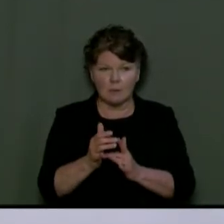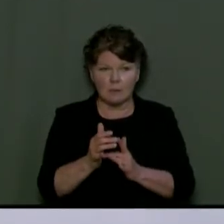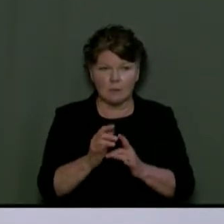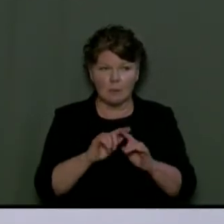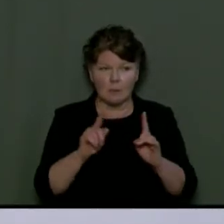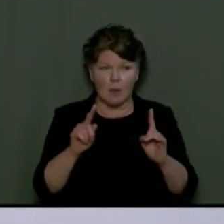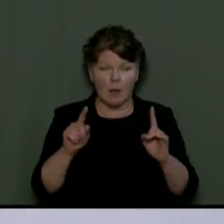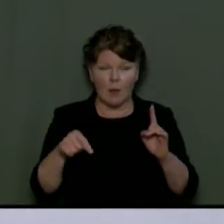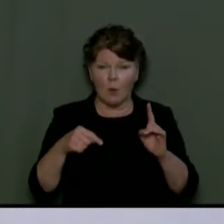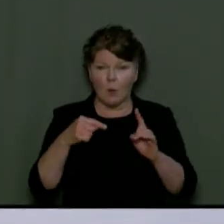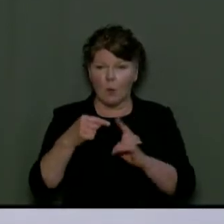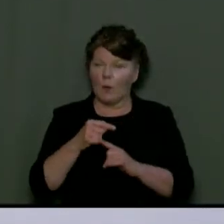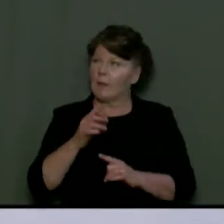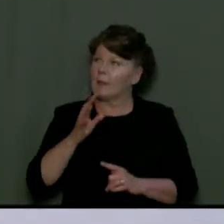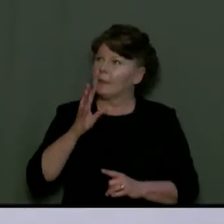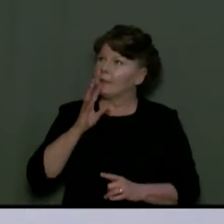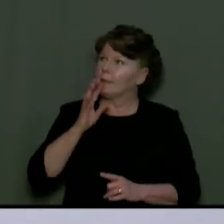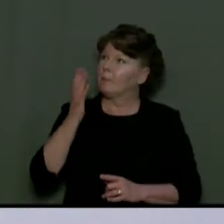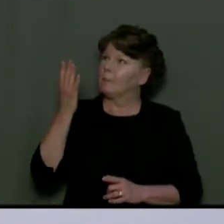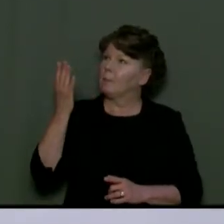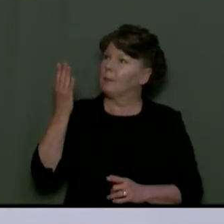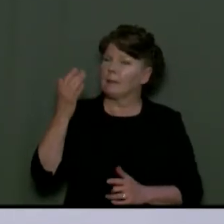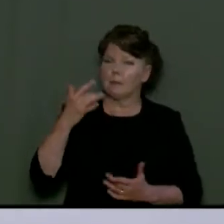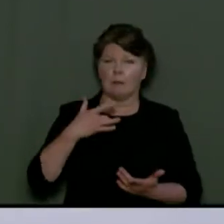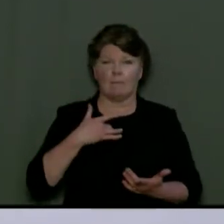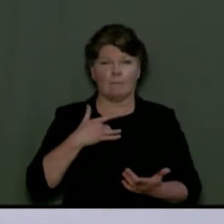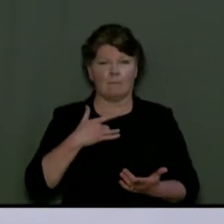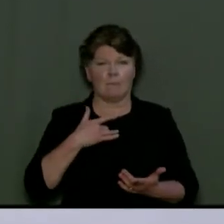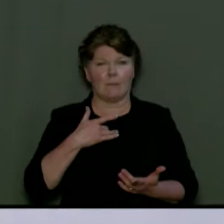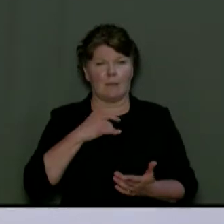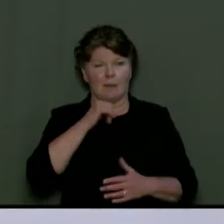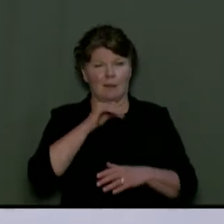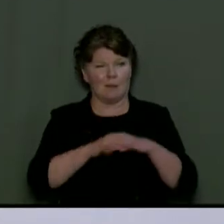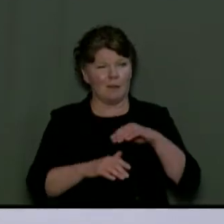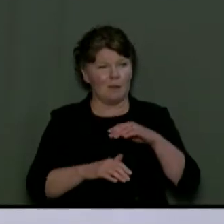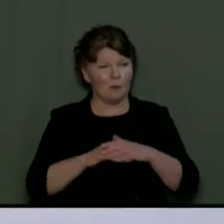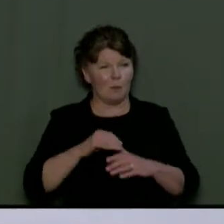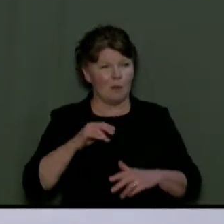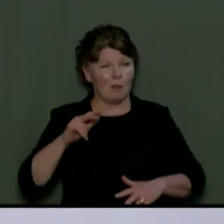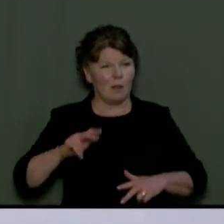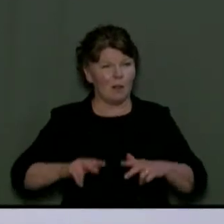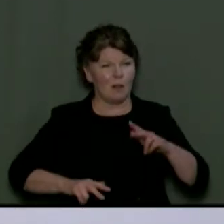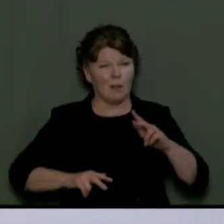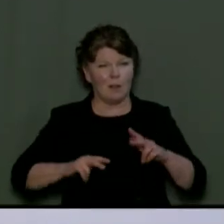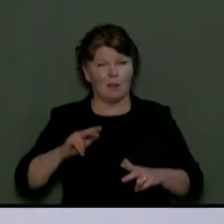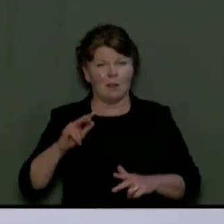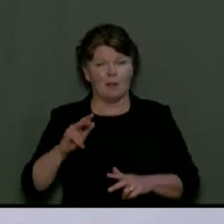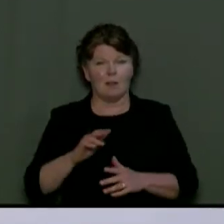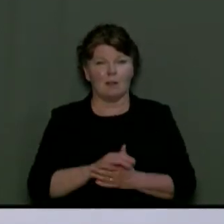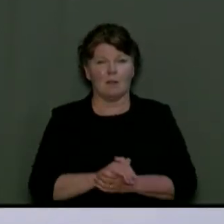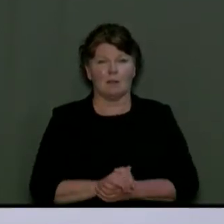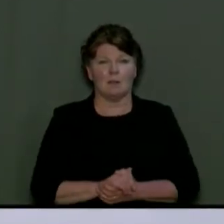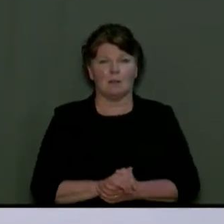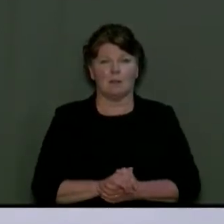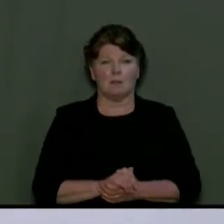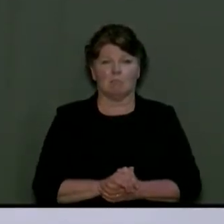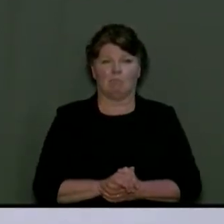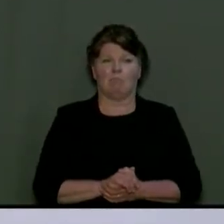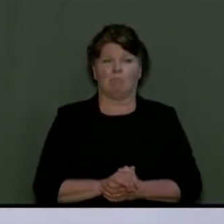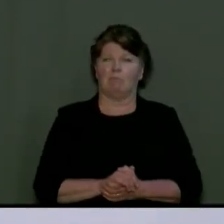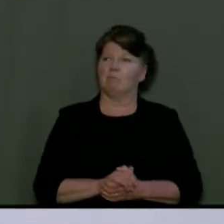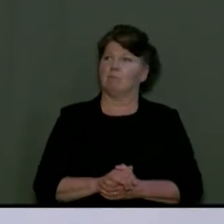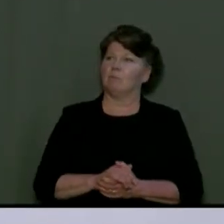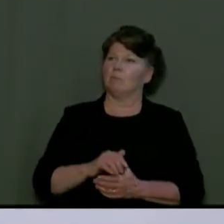But when he speaks, I feel a little uncomfortable. Do not think that I have come